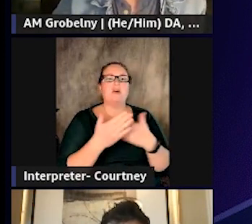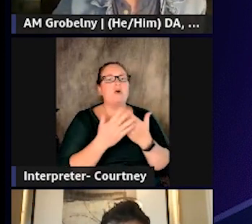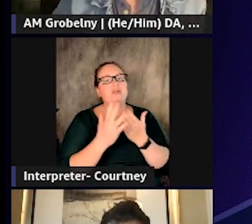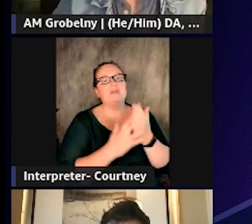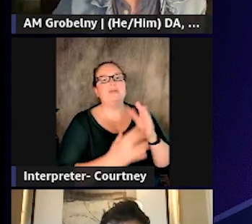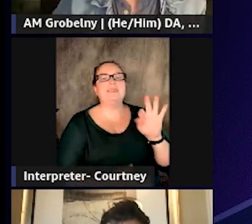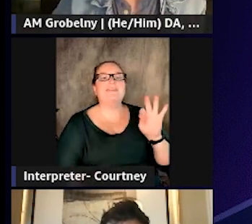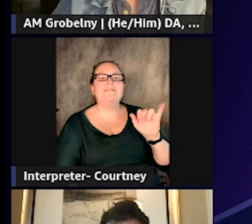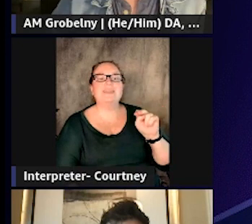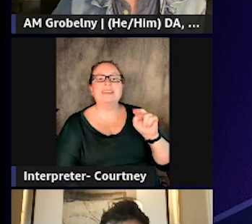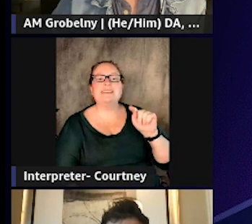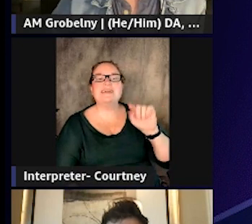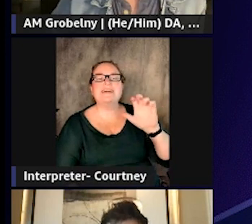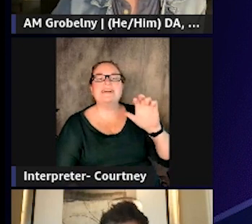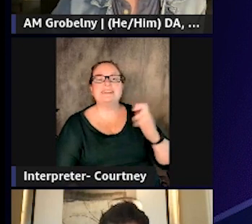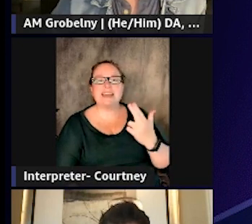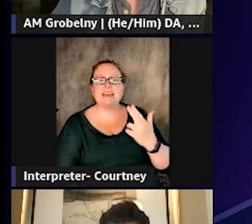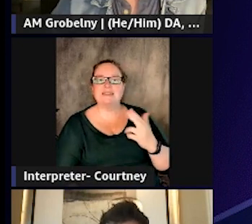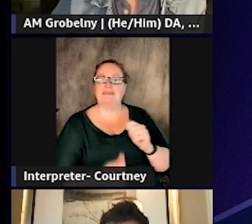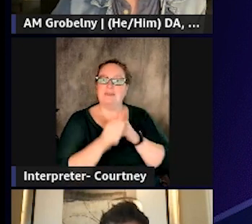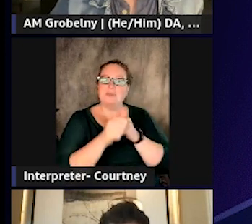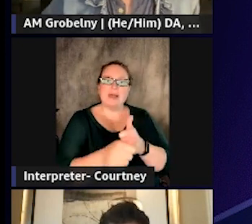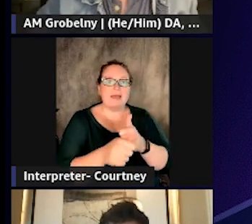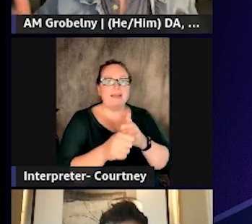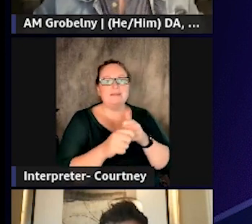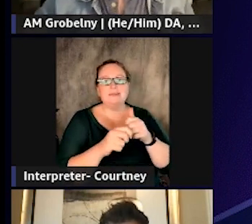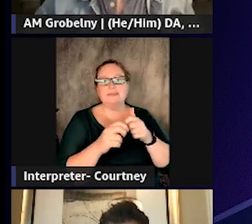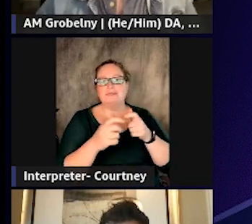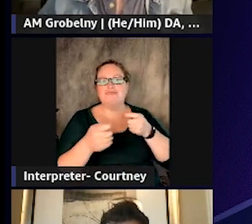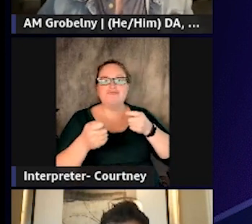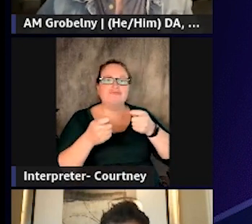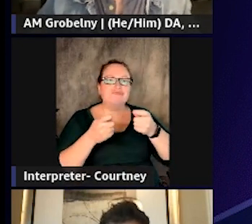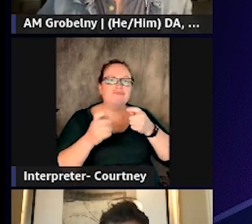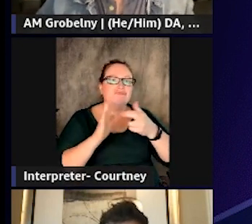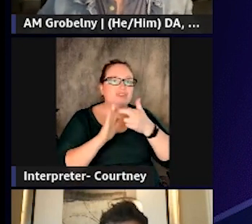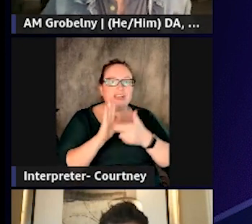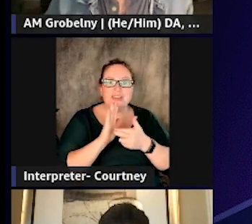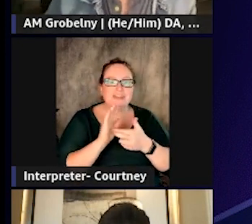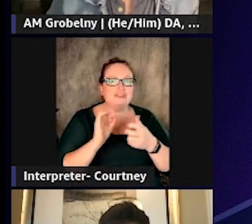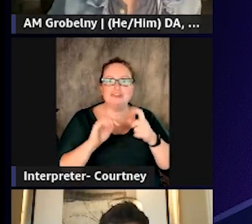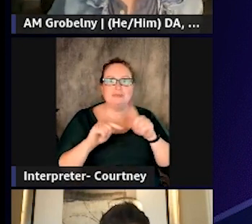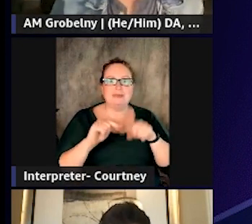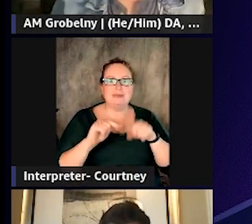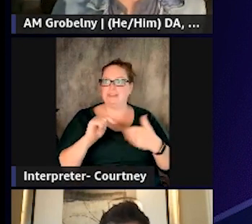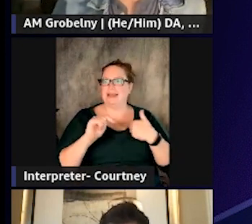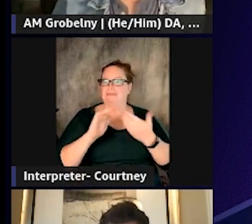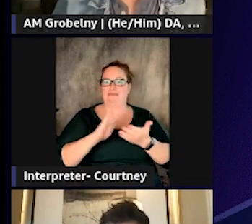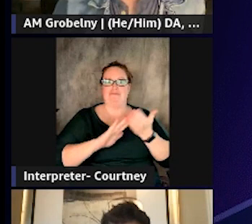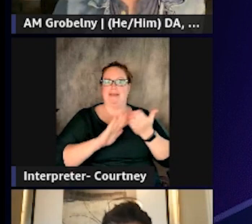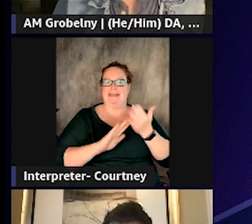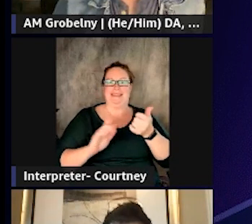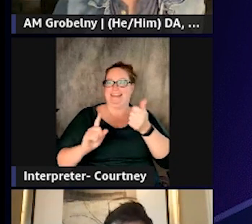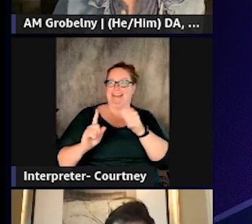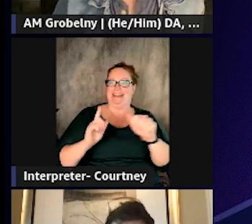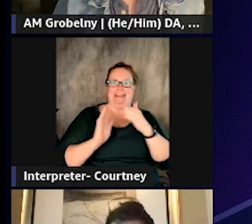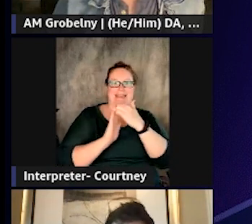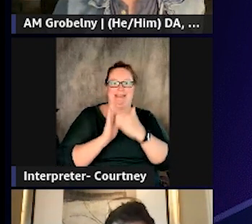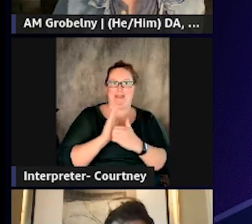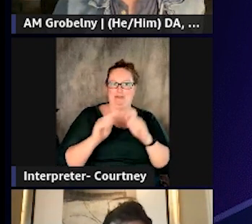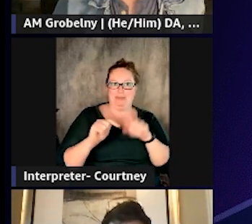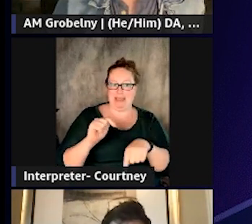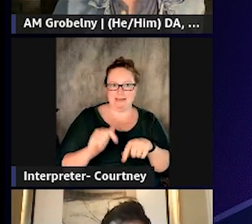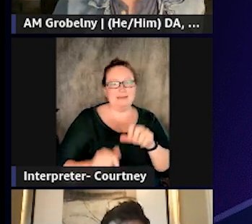compliance regulations. You can't just have it run in any old account, right? So it makes